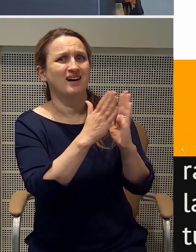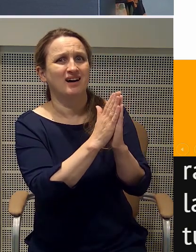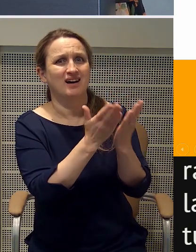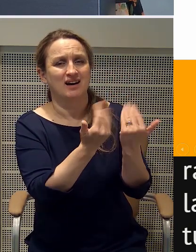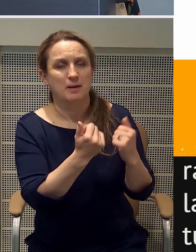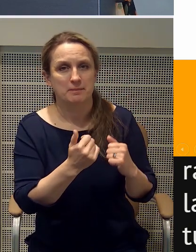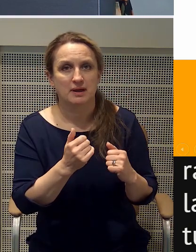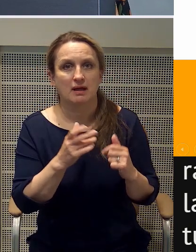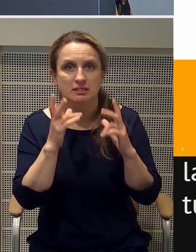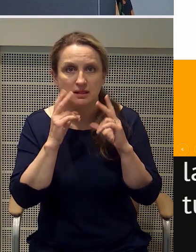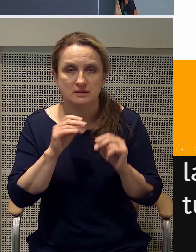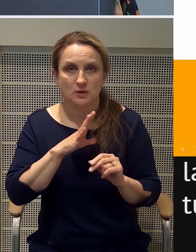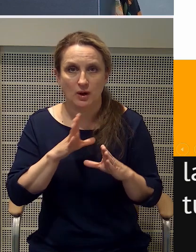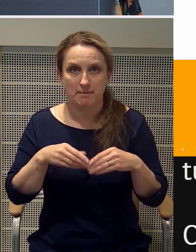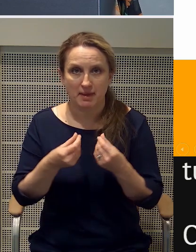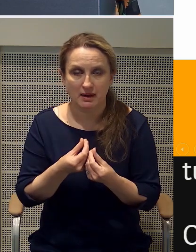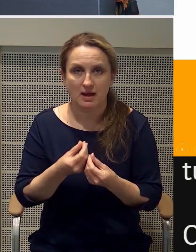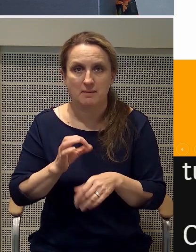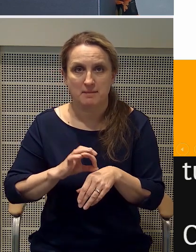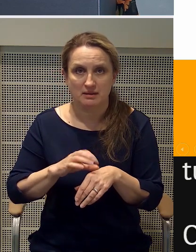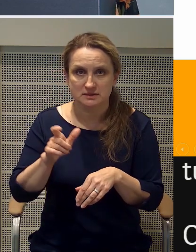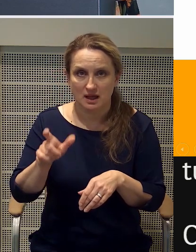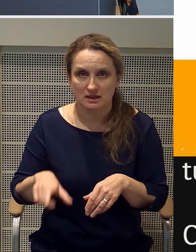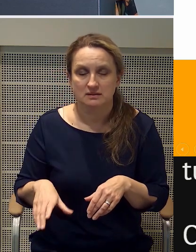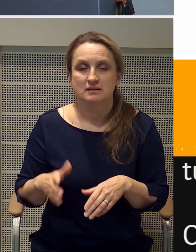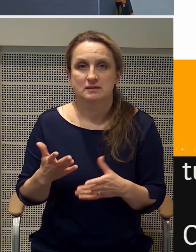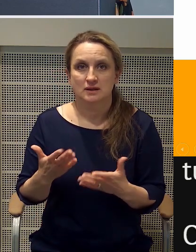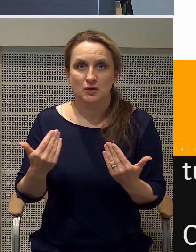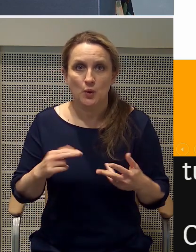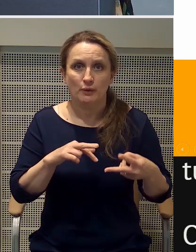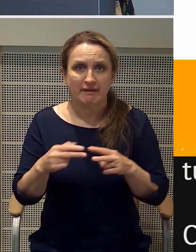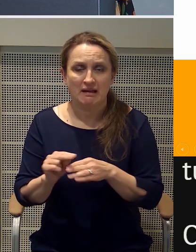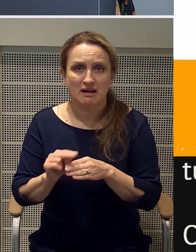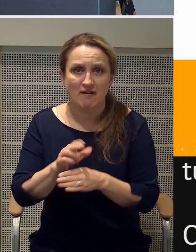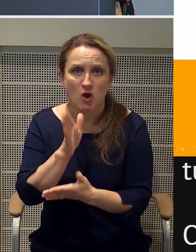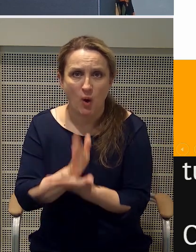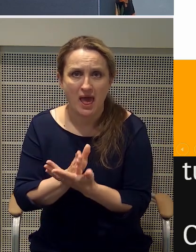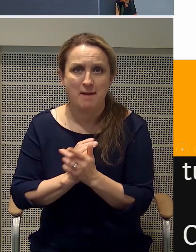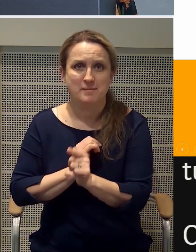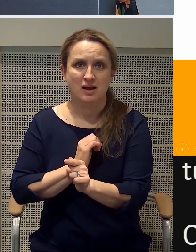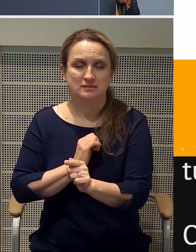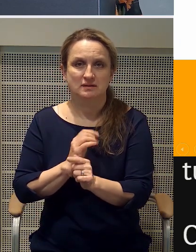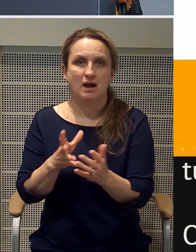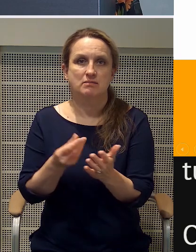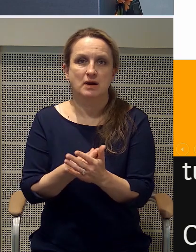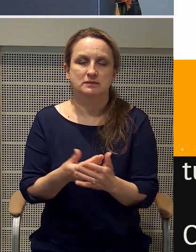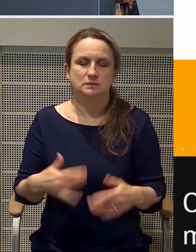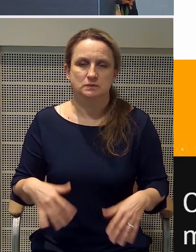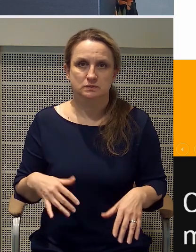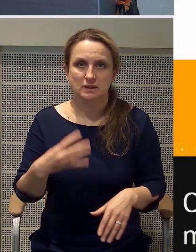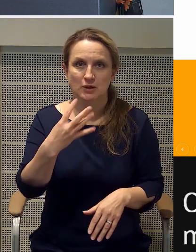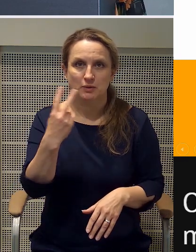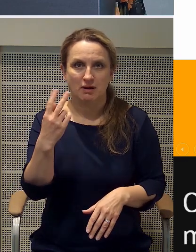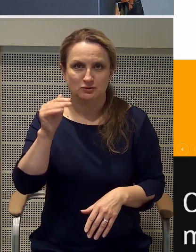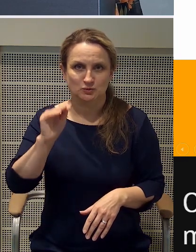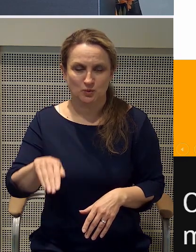but this time it was the other way around. Our genetics department came